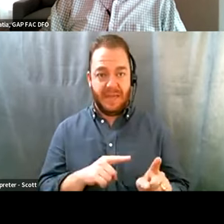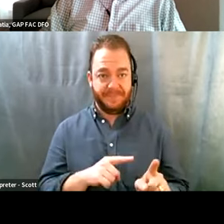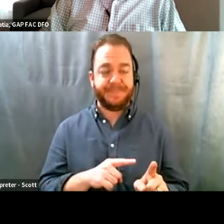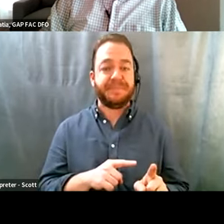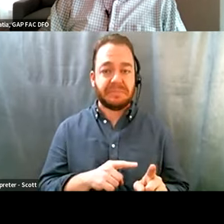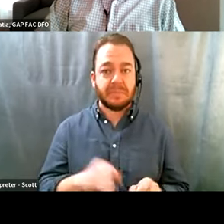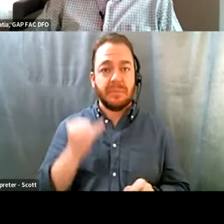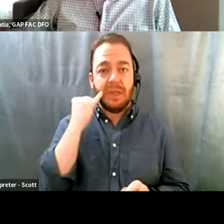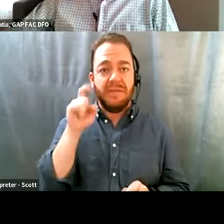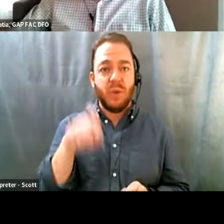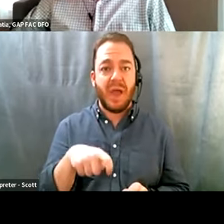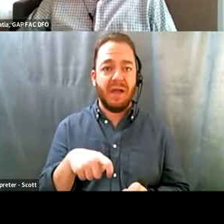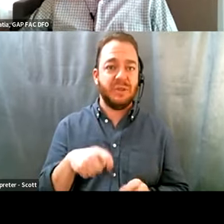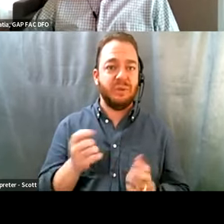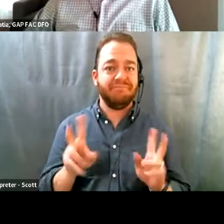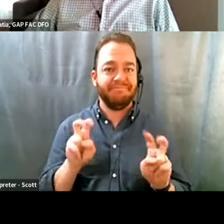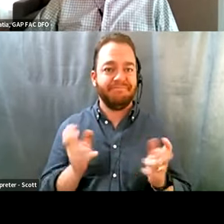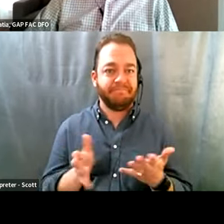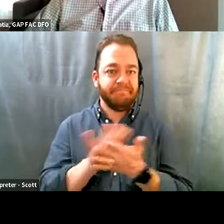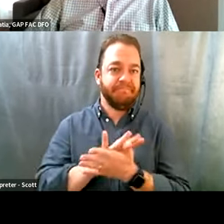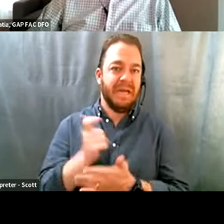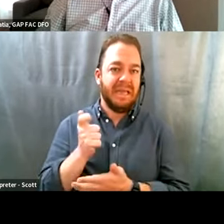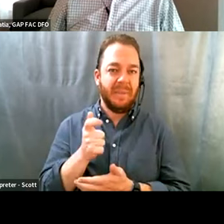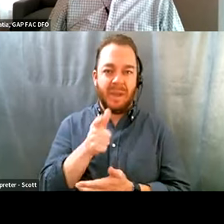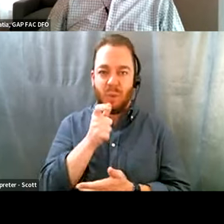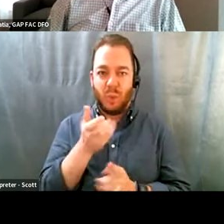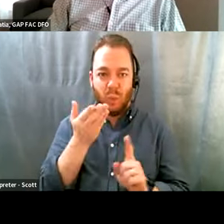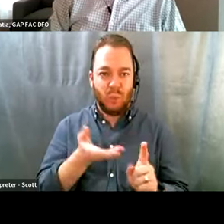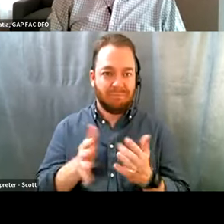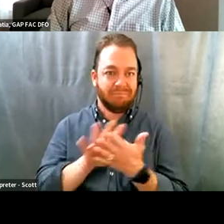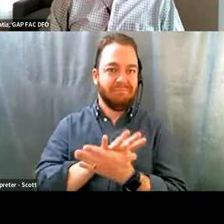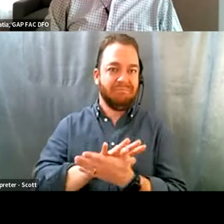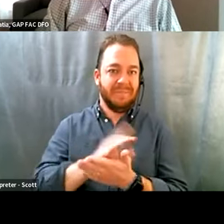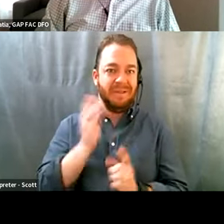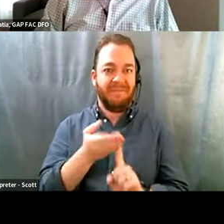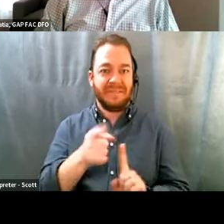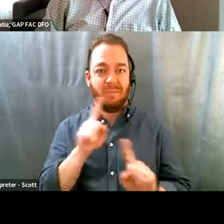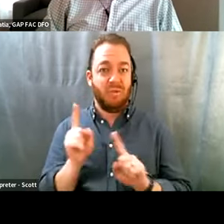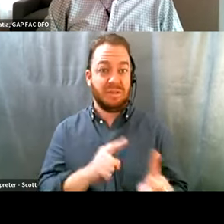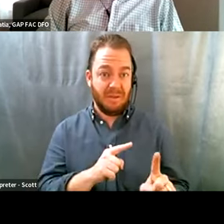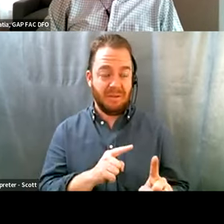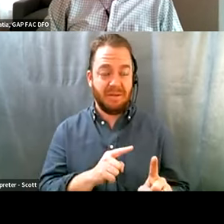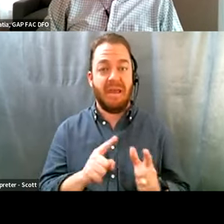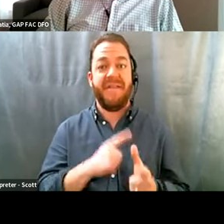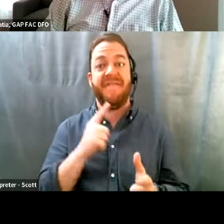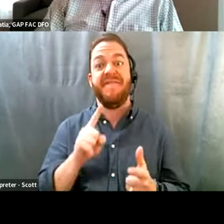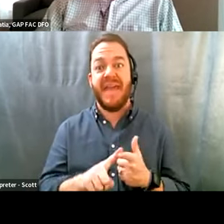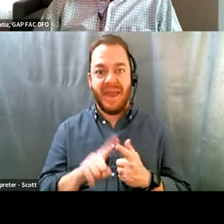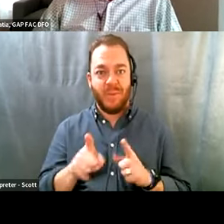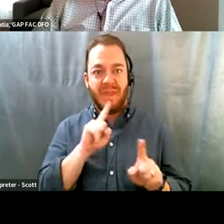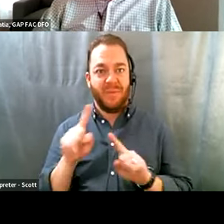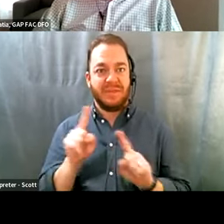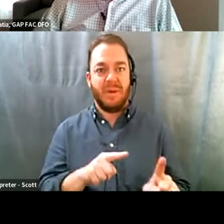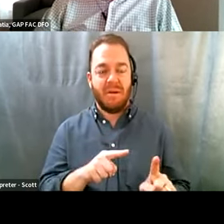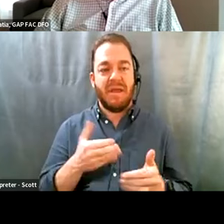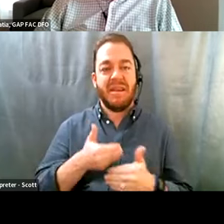if you have to maybe disguise a little bit at the beginning who you are to get them to reply, then once they do reply,